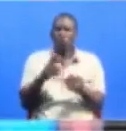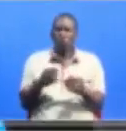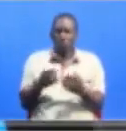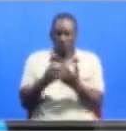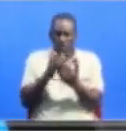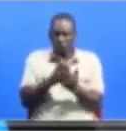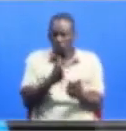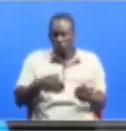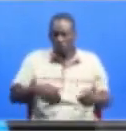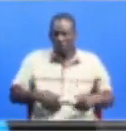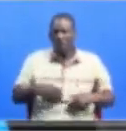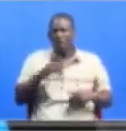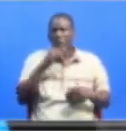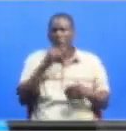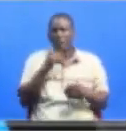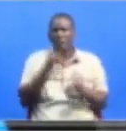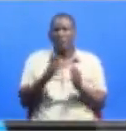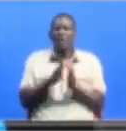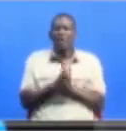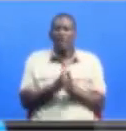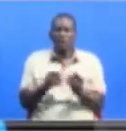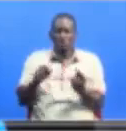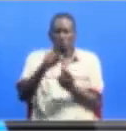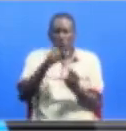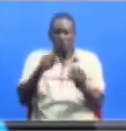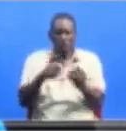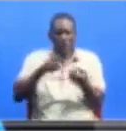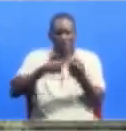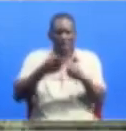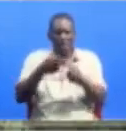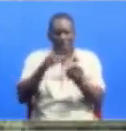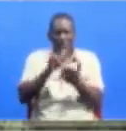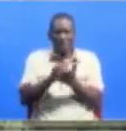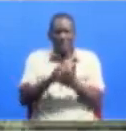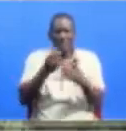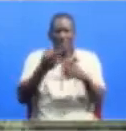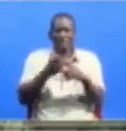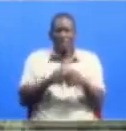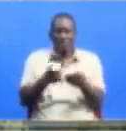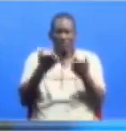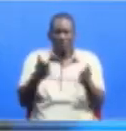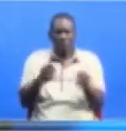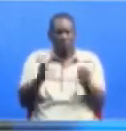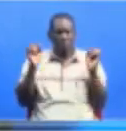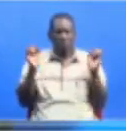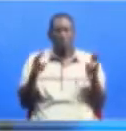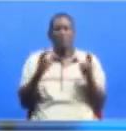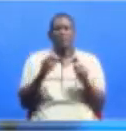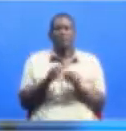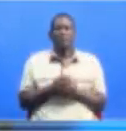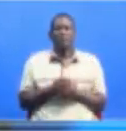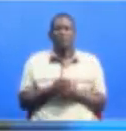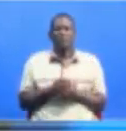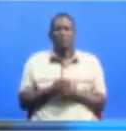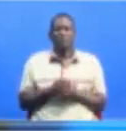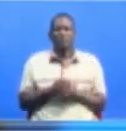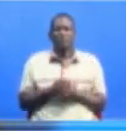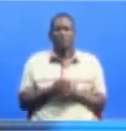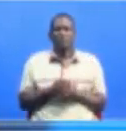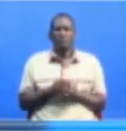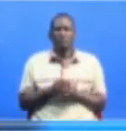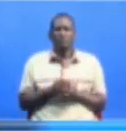take care of this young man. And when we standardize that, then things are going to be okay.